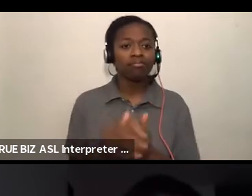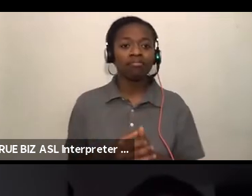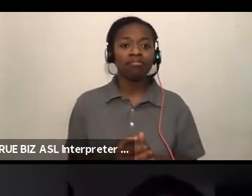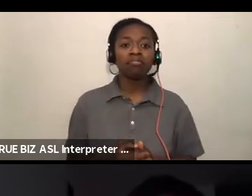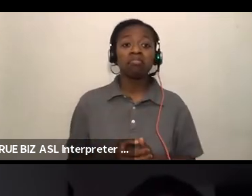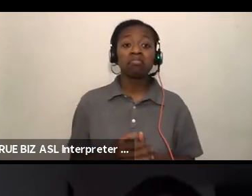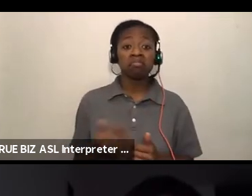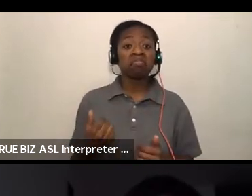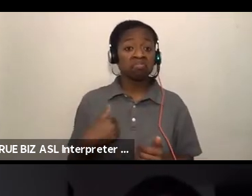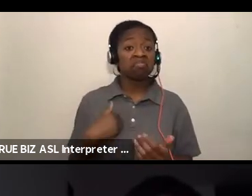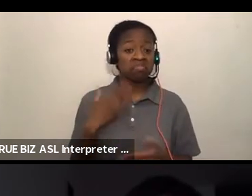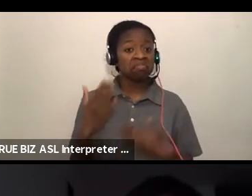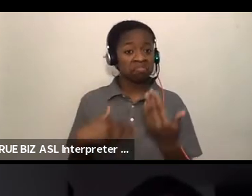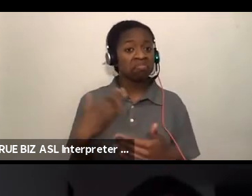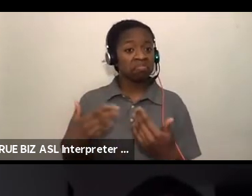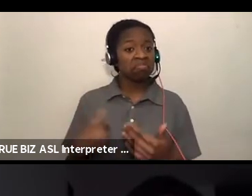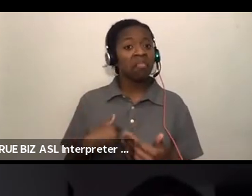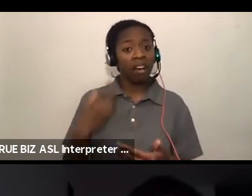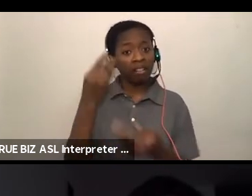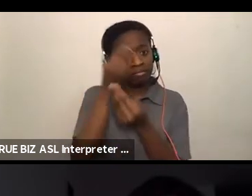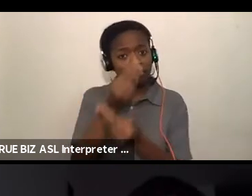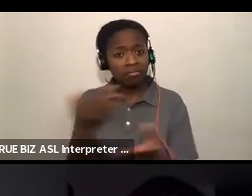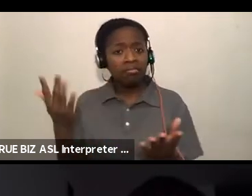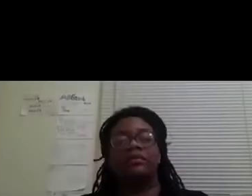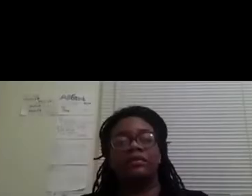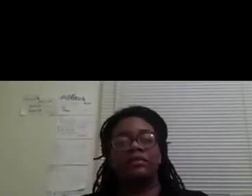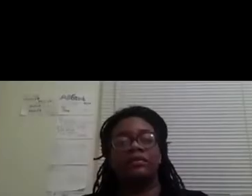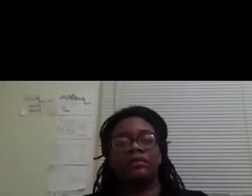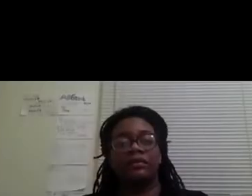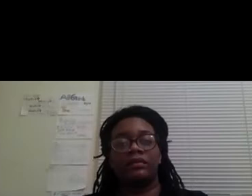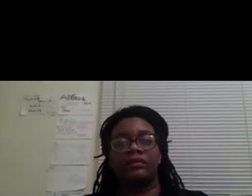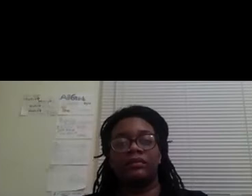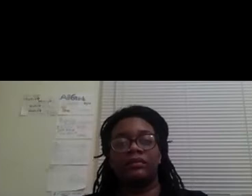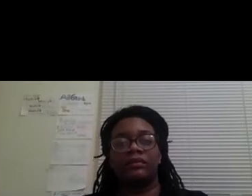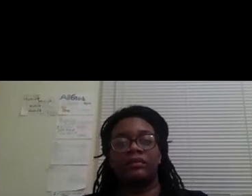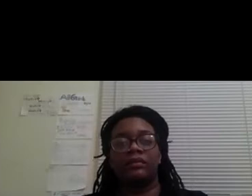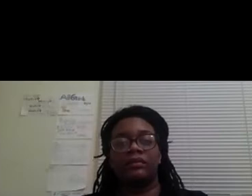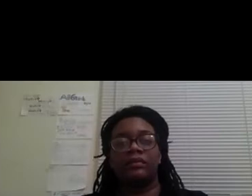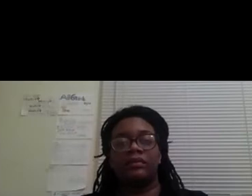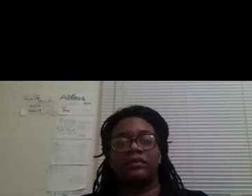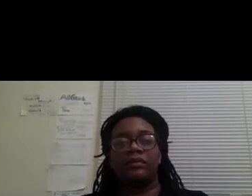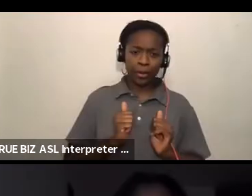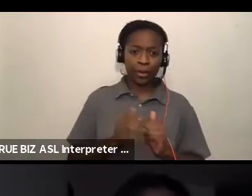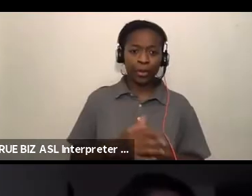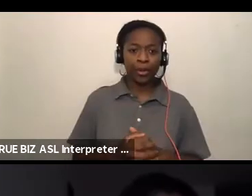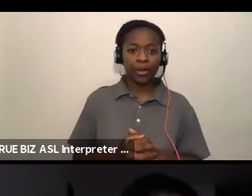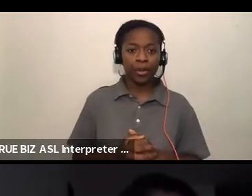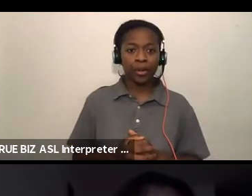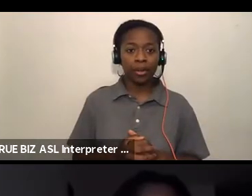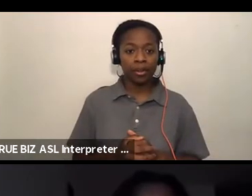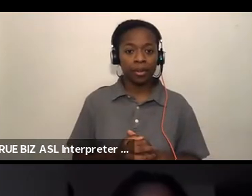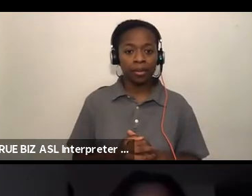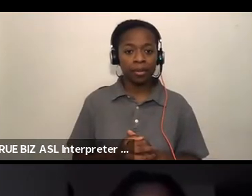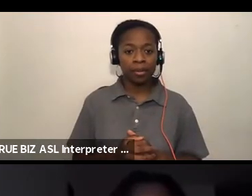it known to everybody that this is what I wanted to do. And I didn't know necessarily,